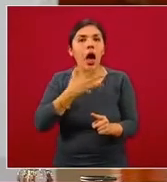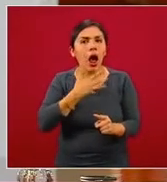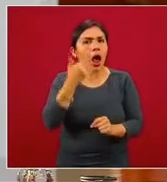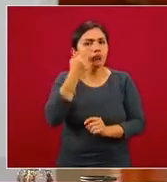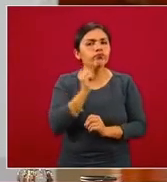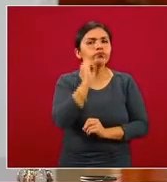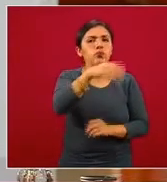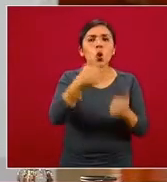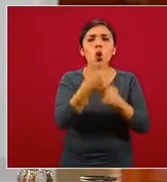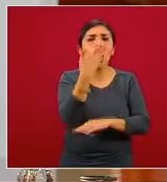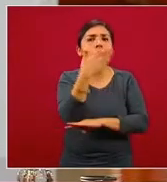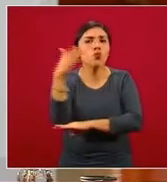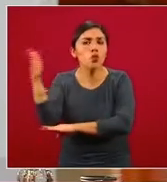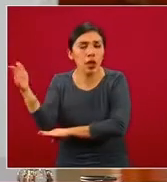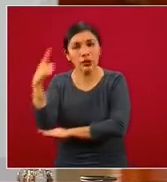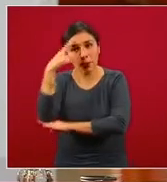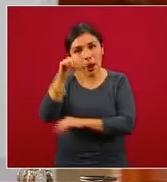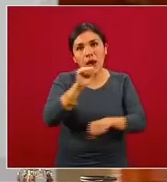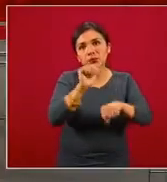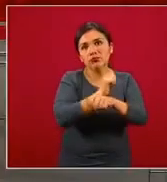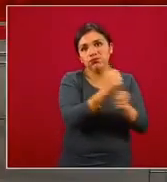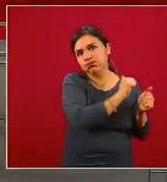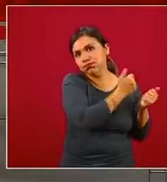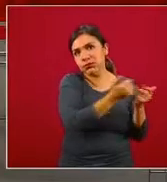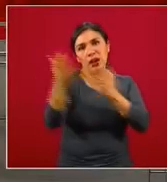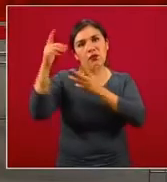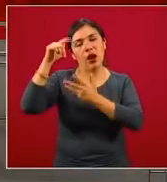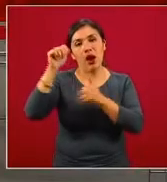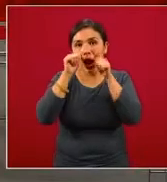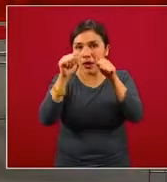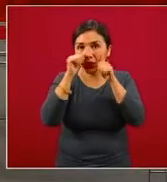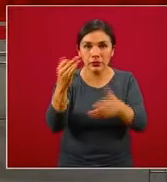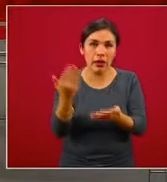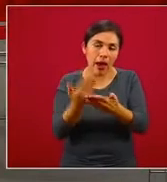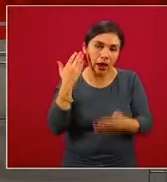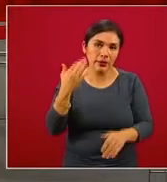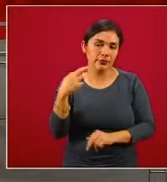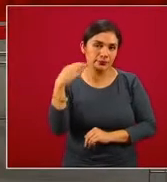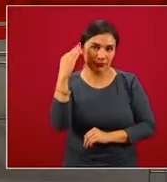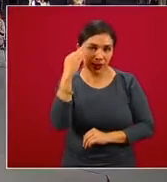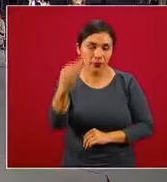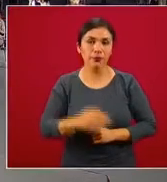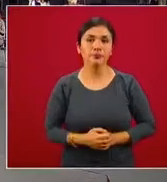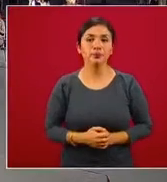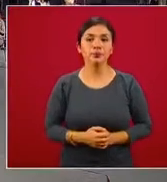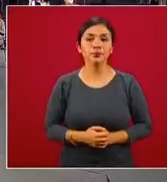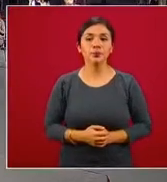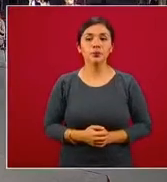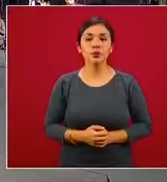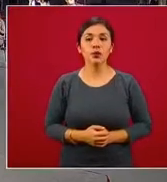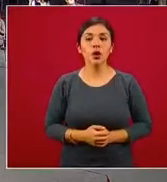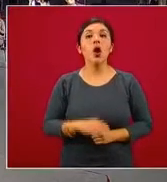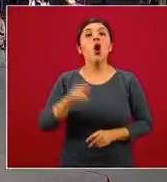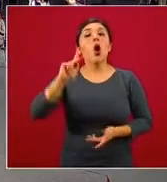number, they will redirect you to that number will redirect you to the